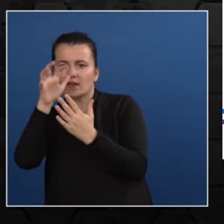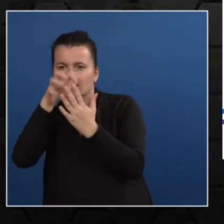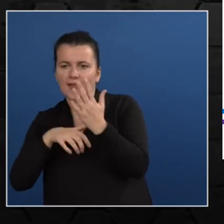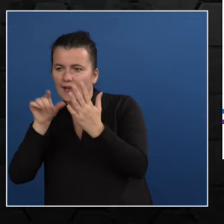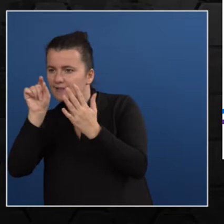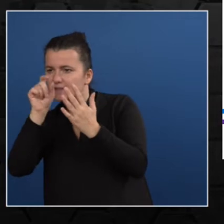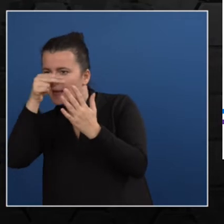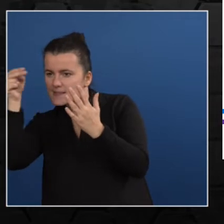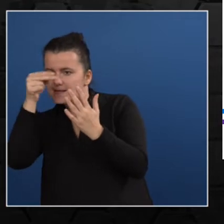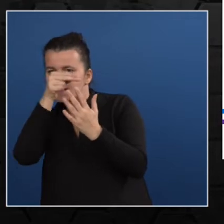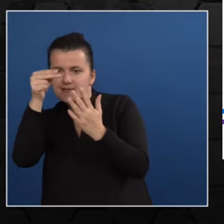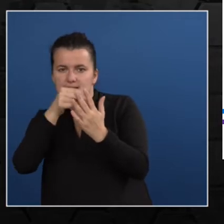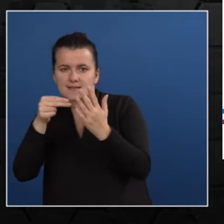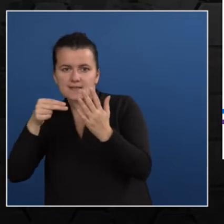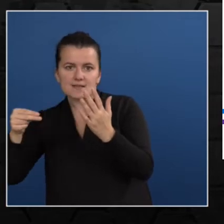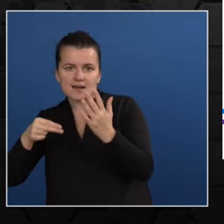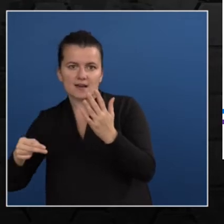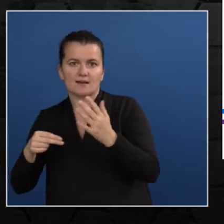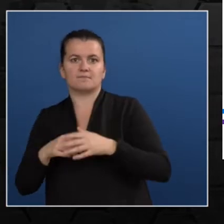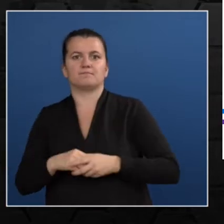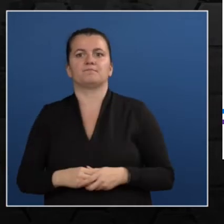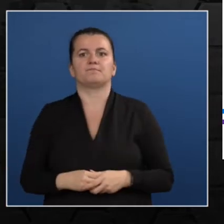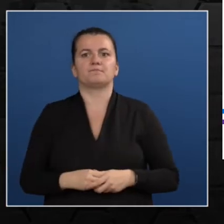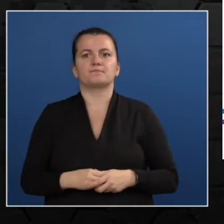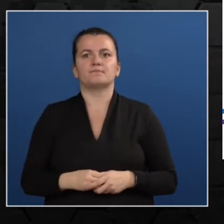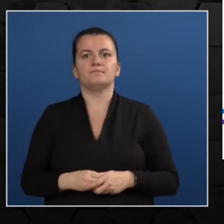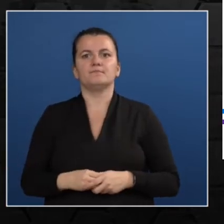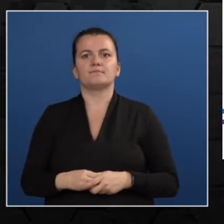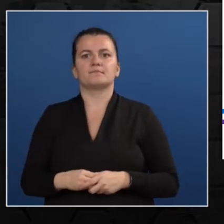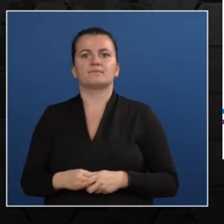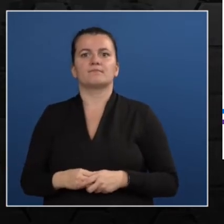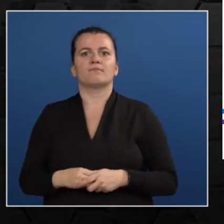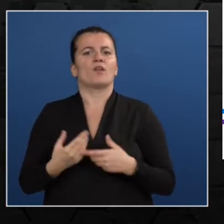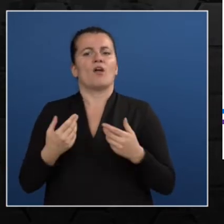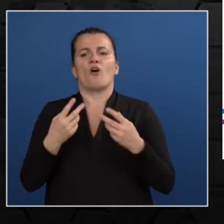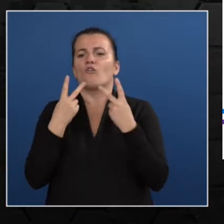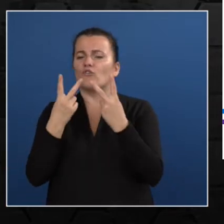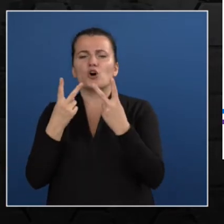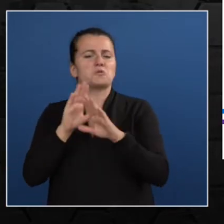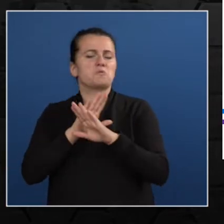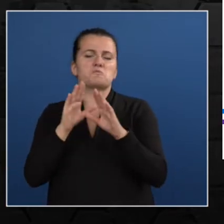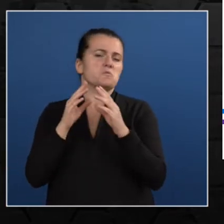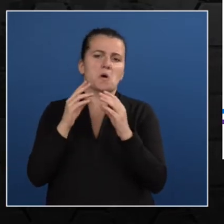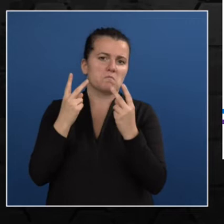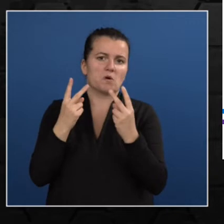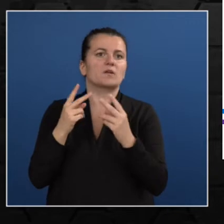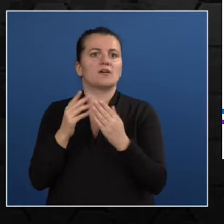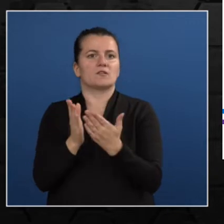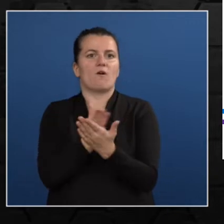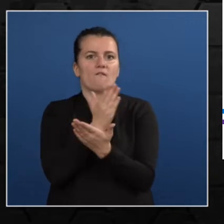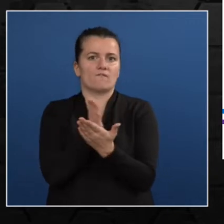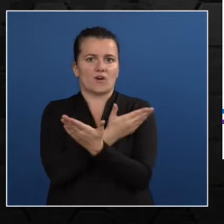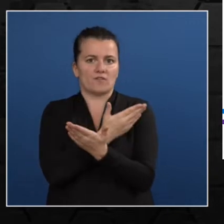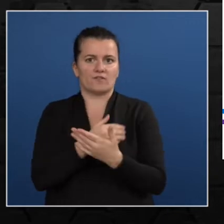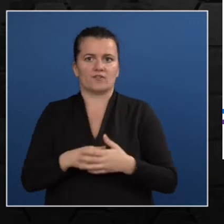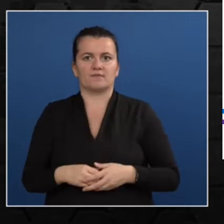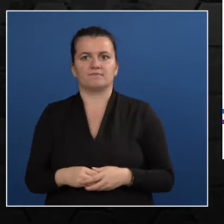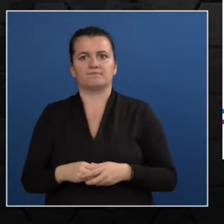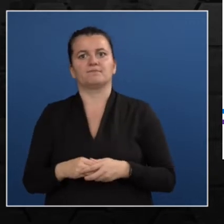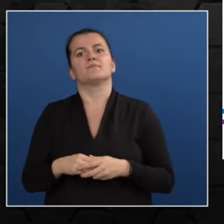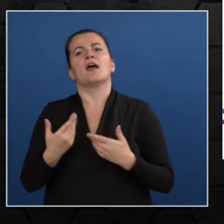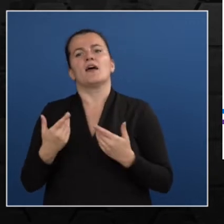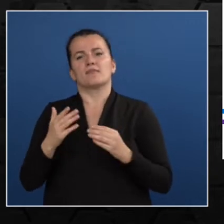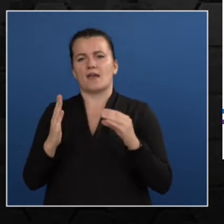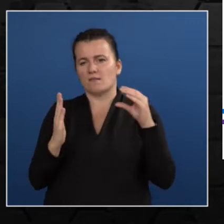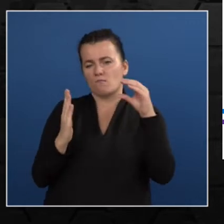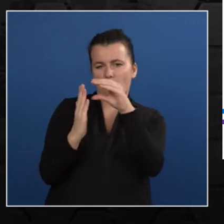words and all of the unimportant words in that. Then you have to do the modeling. This is